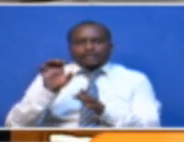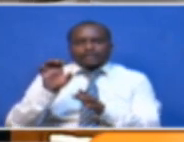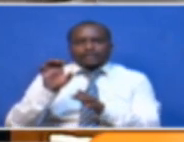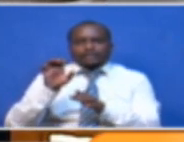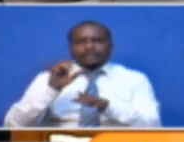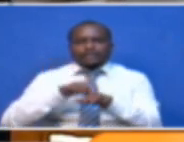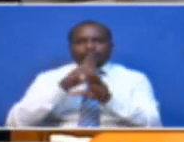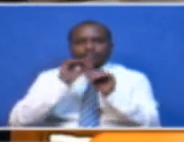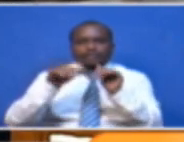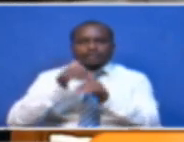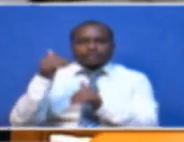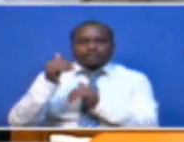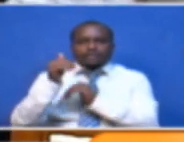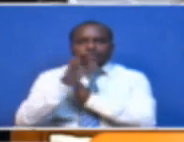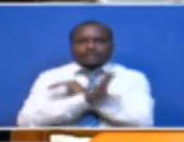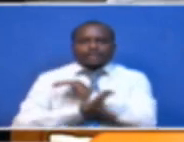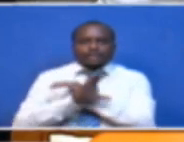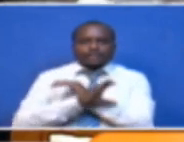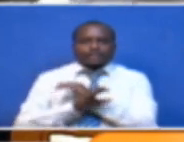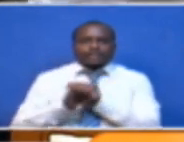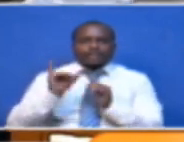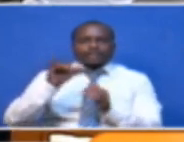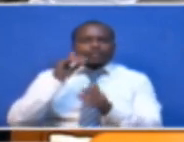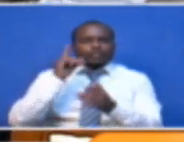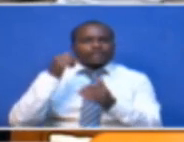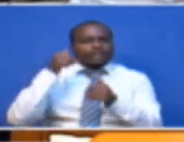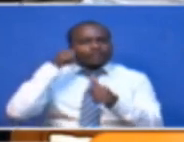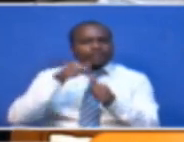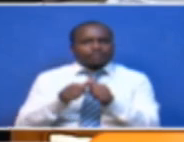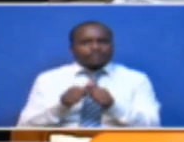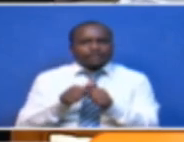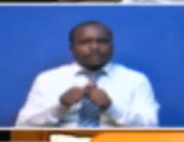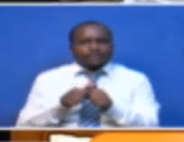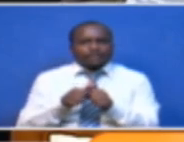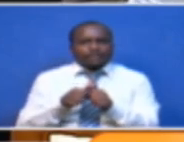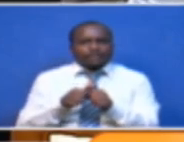especially the parting shot. The one I closely remember is when he said,